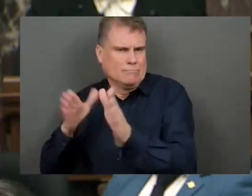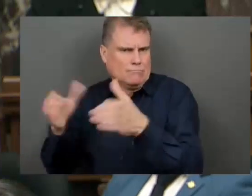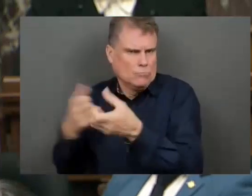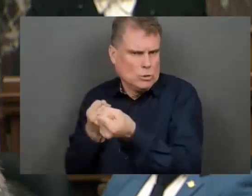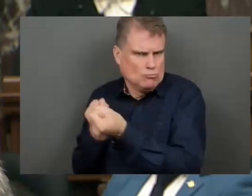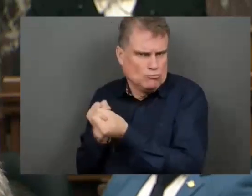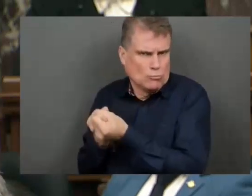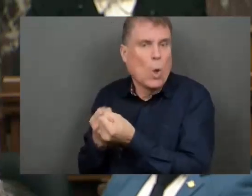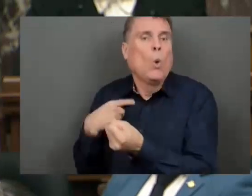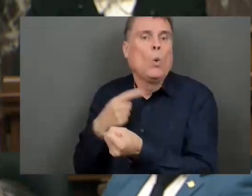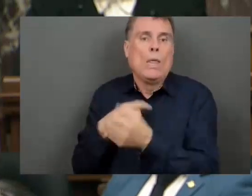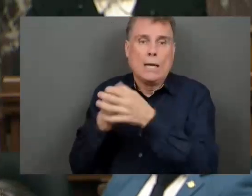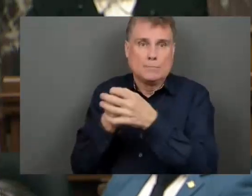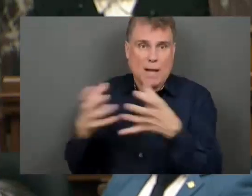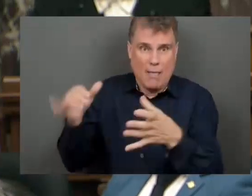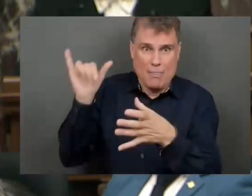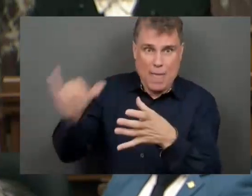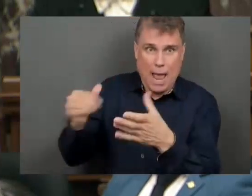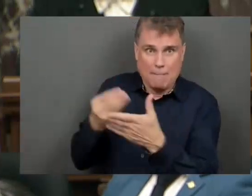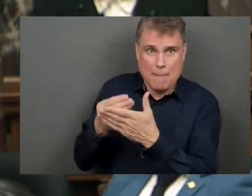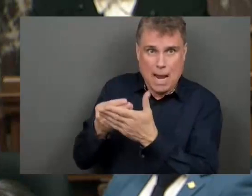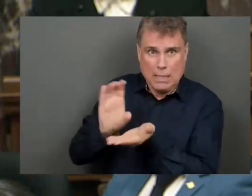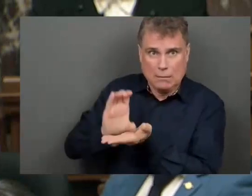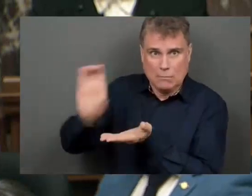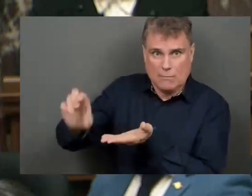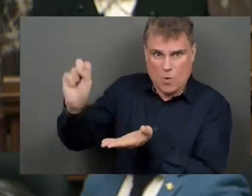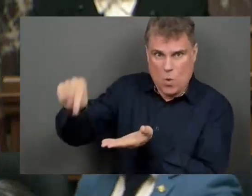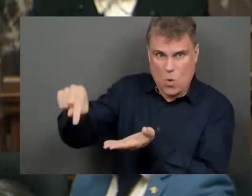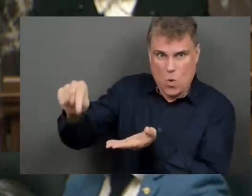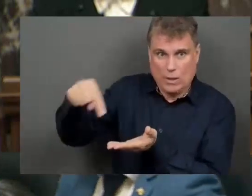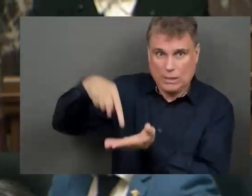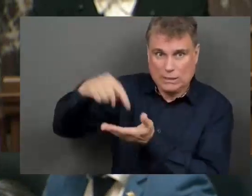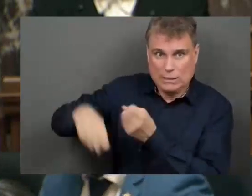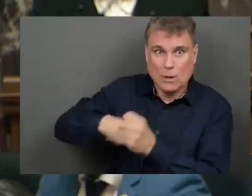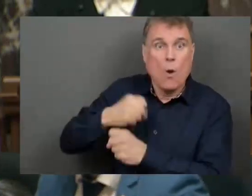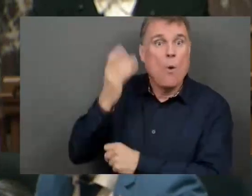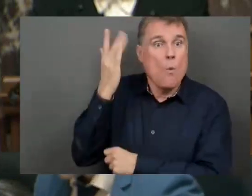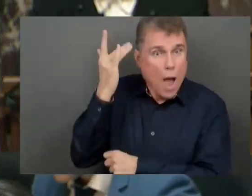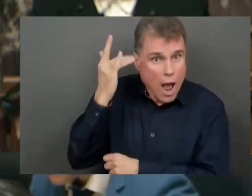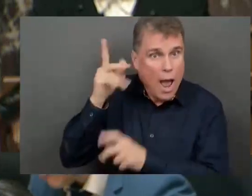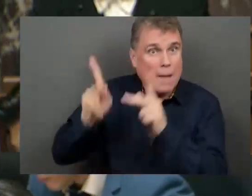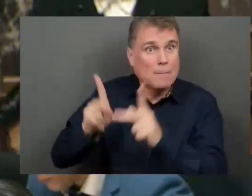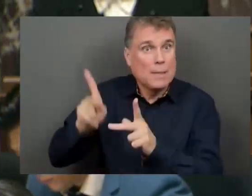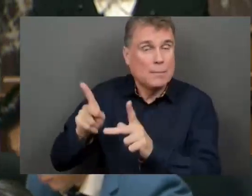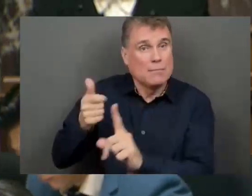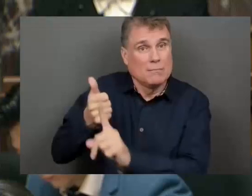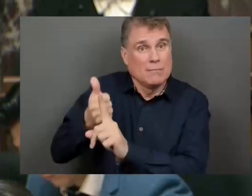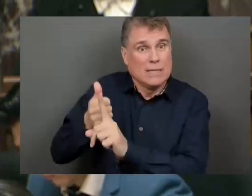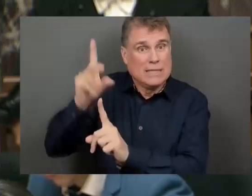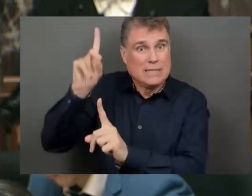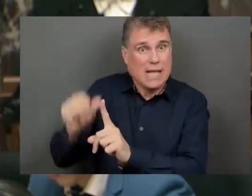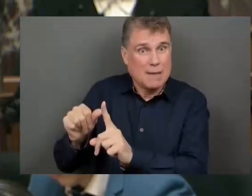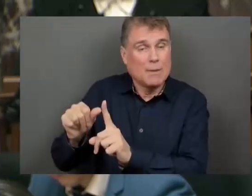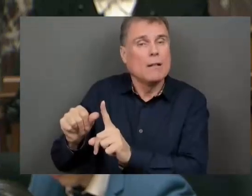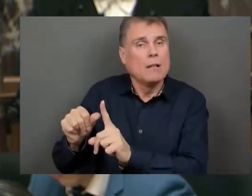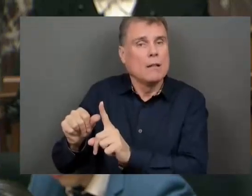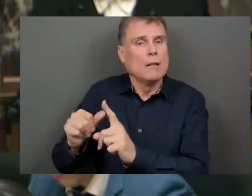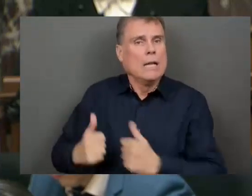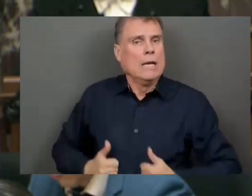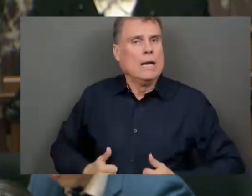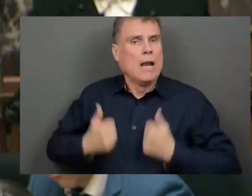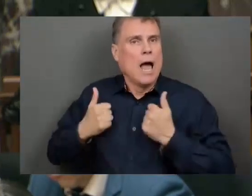year because people with disabilities are living longer. That is a good news story, but the caseload has